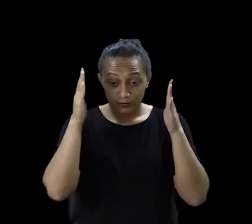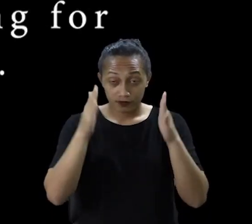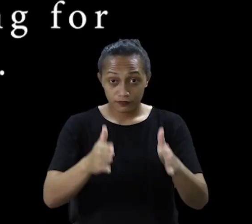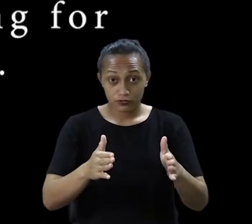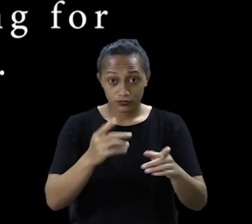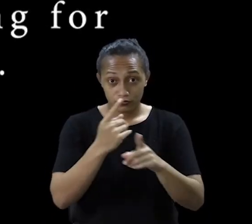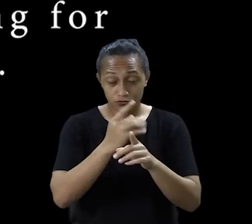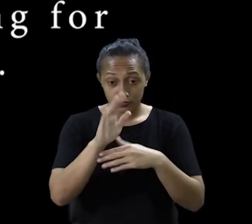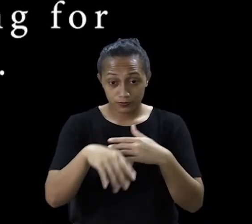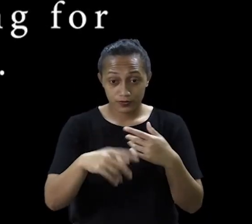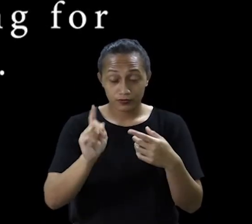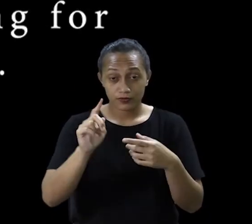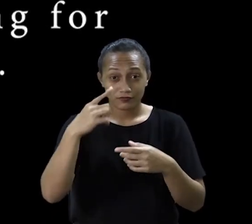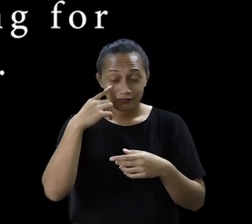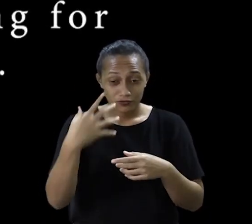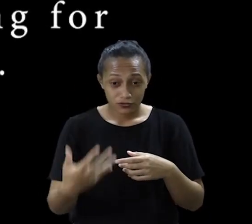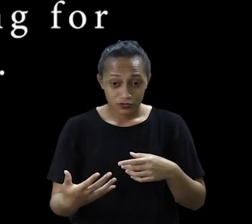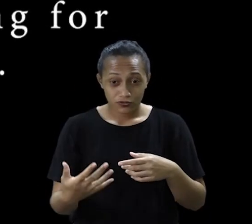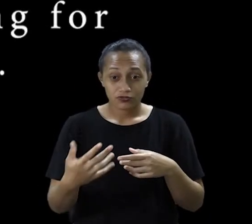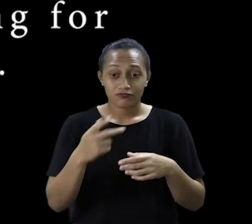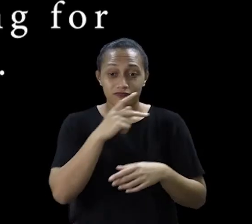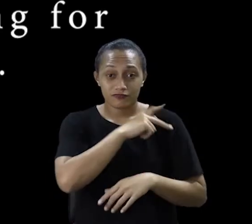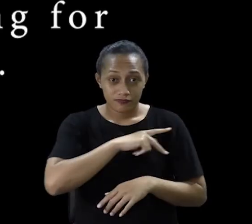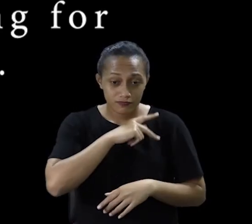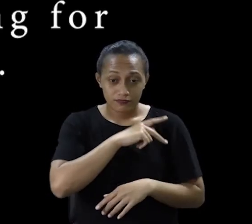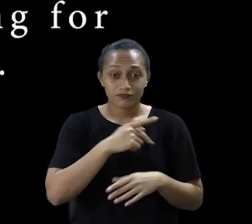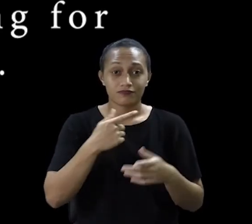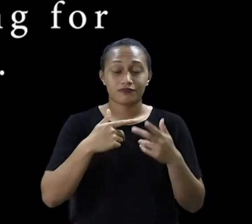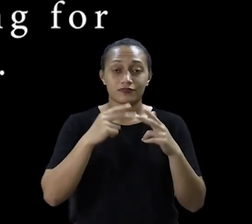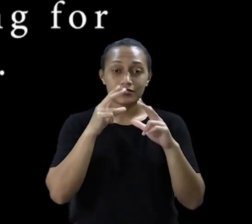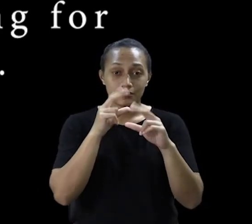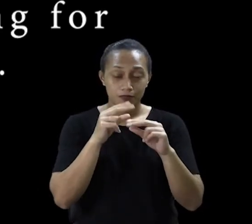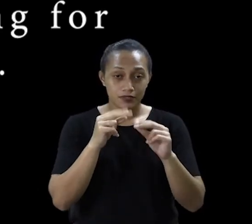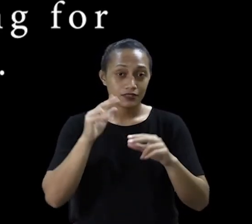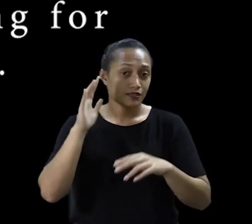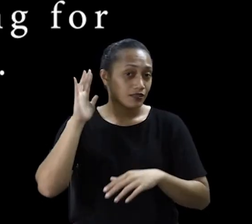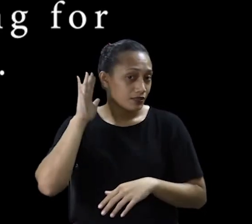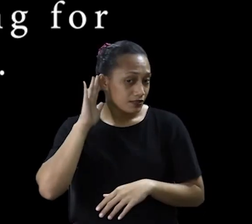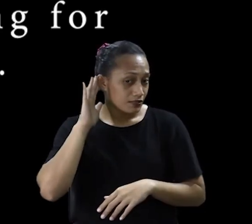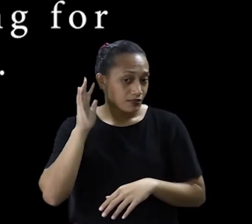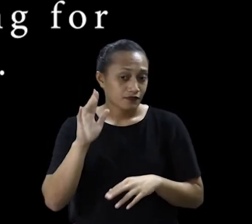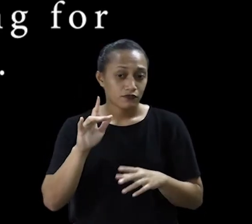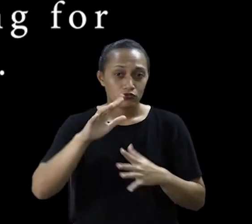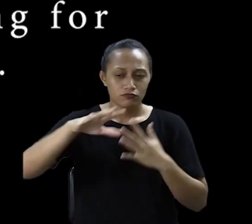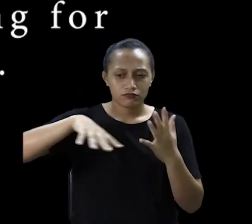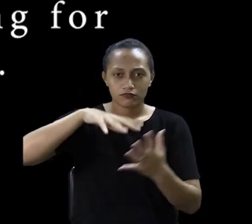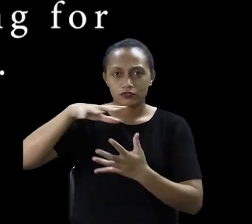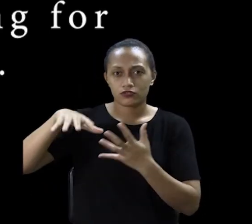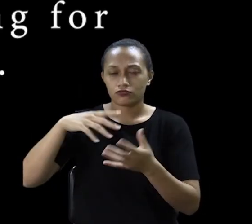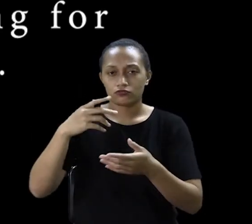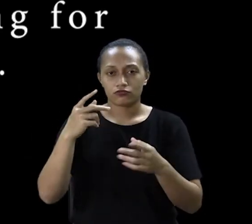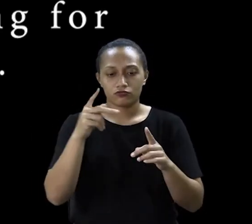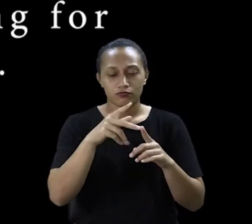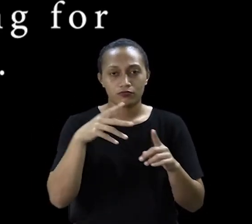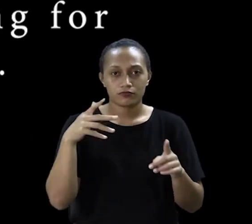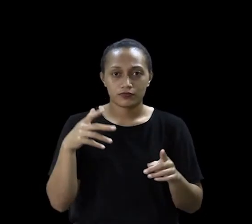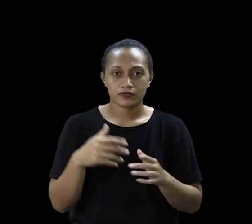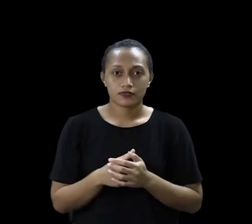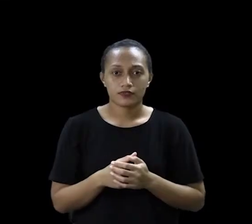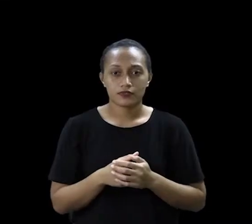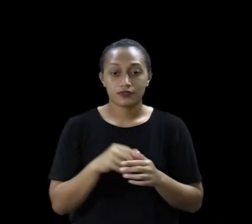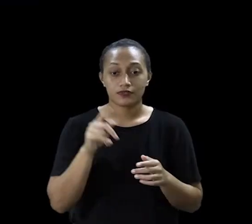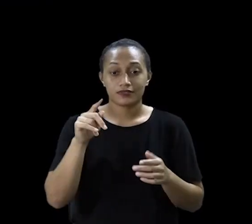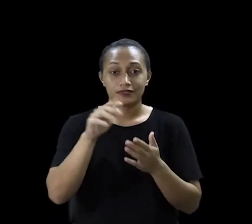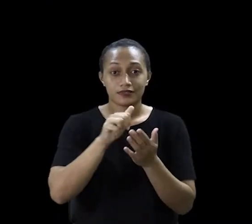focusing on is to demonstrate proficiency in speaking and listening for social purposes. This lesson